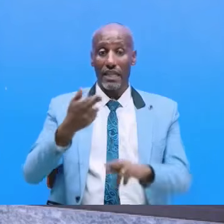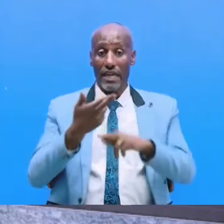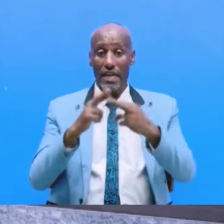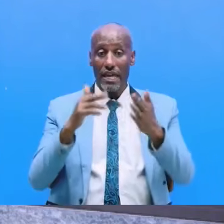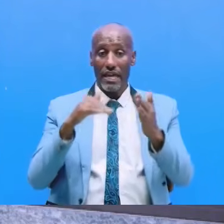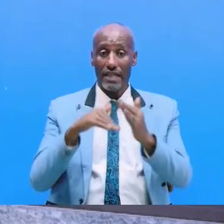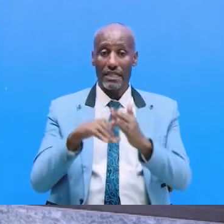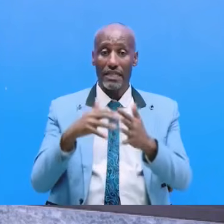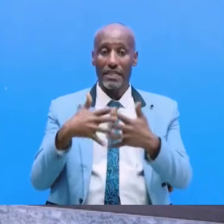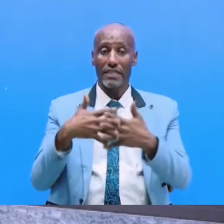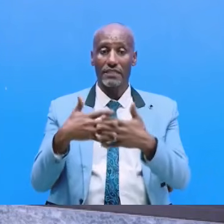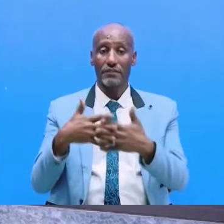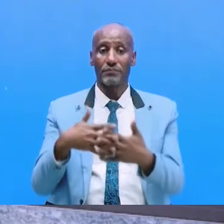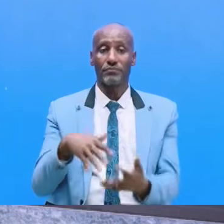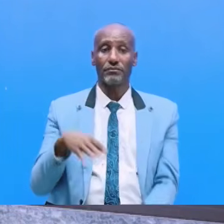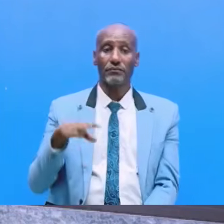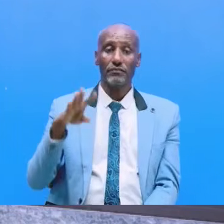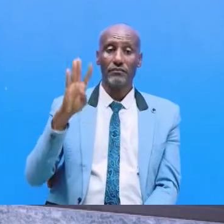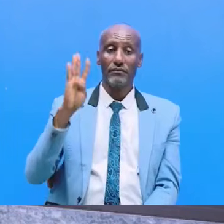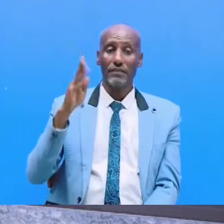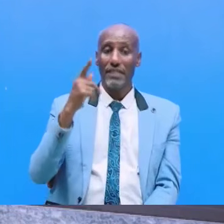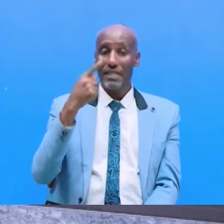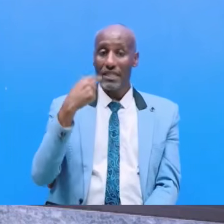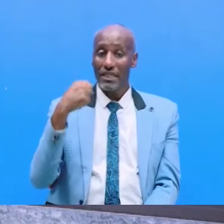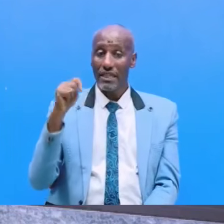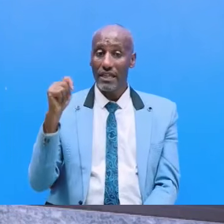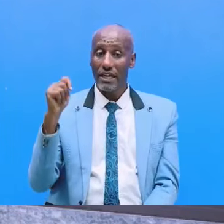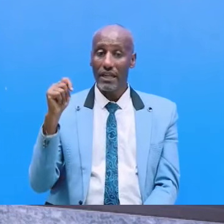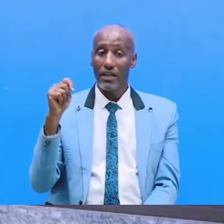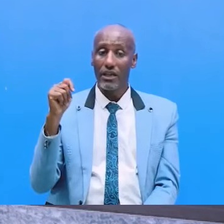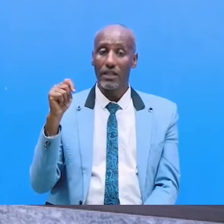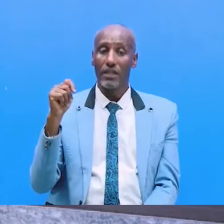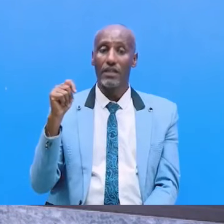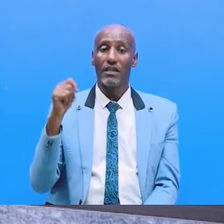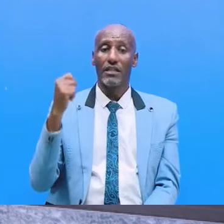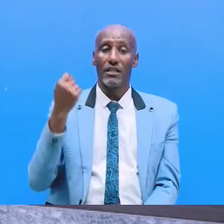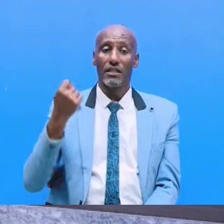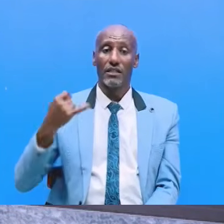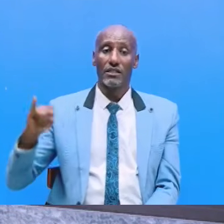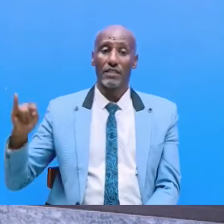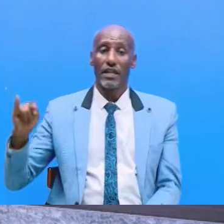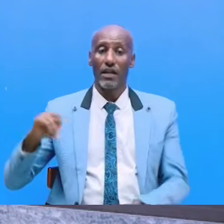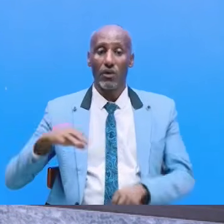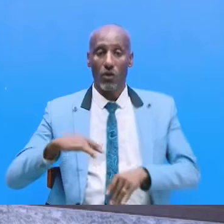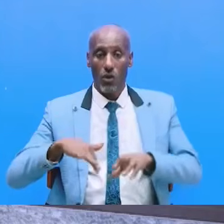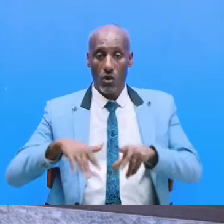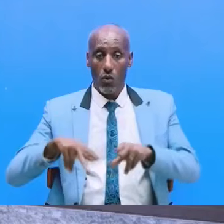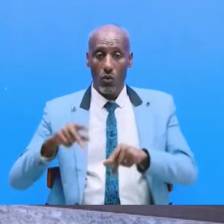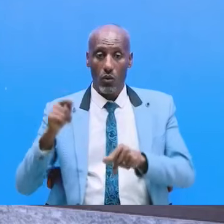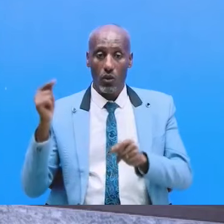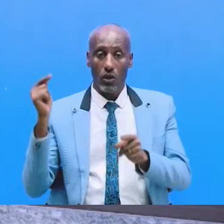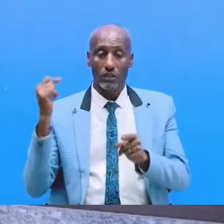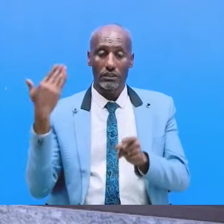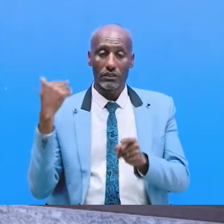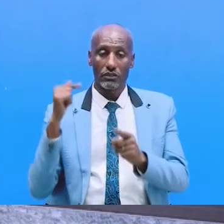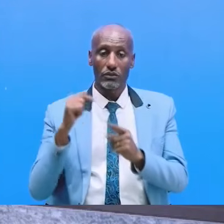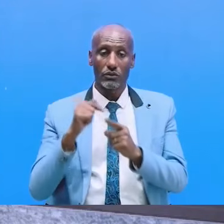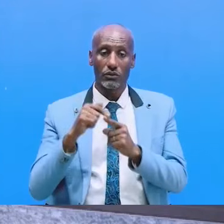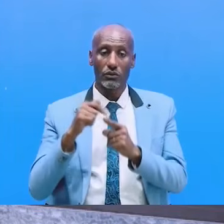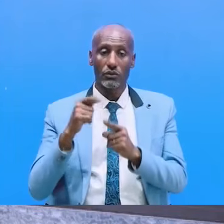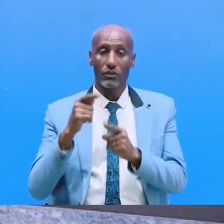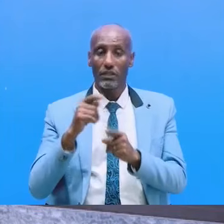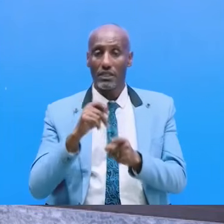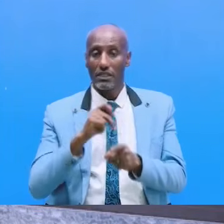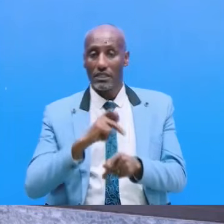4. They walked to park near their home. They walked to park near their